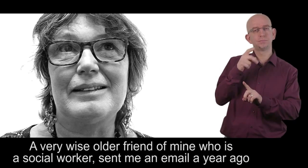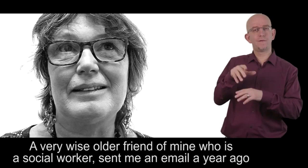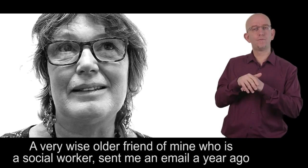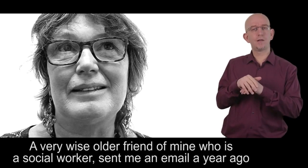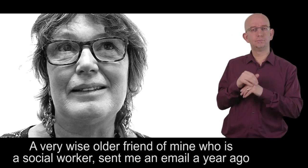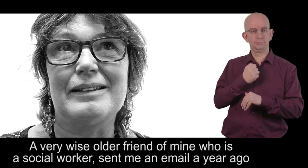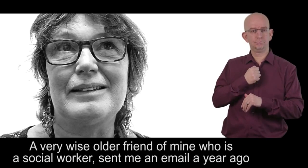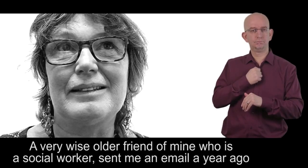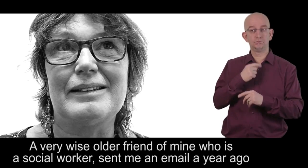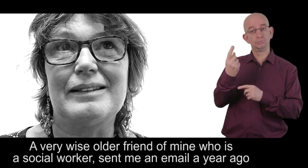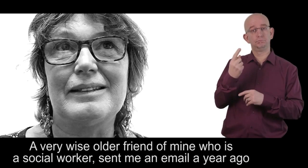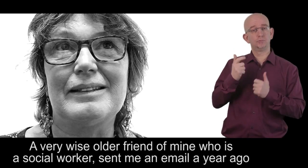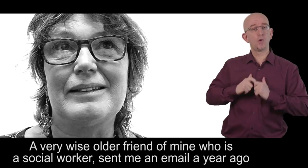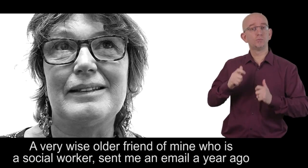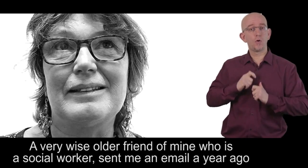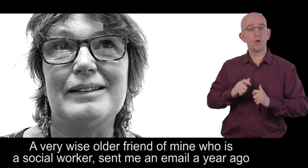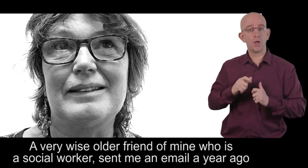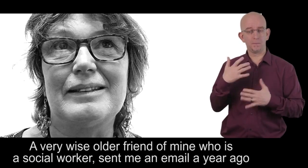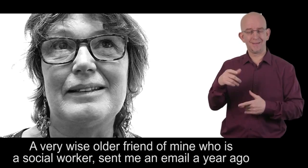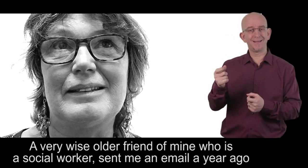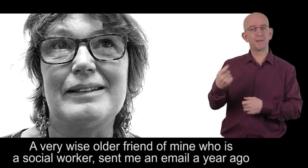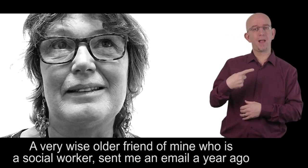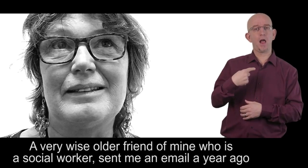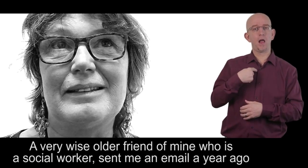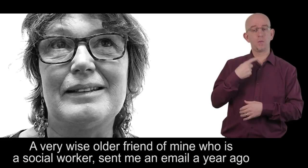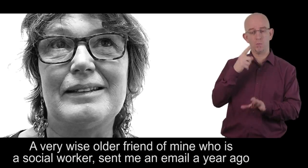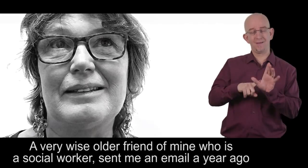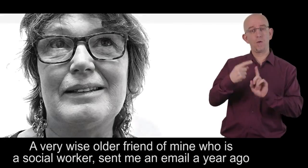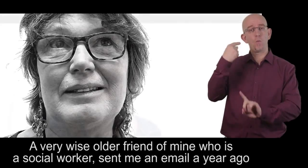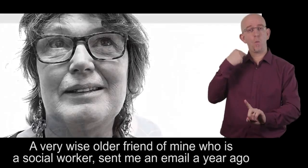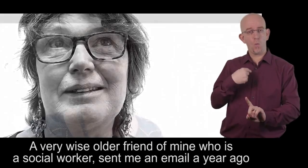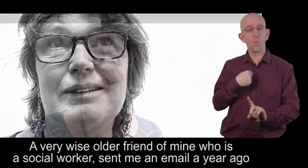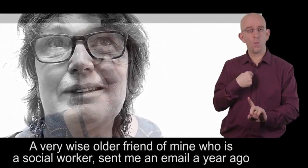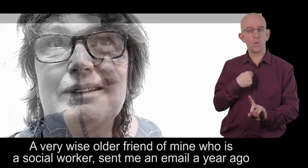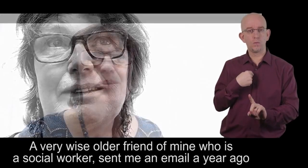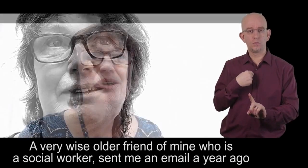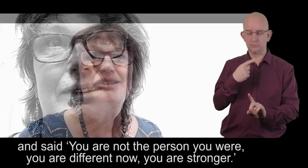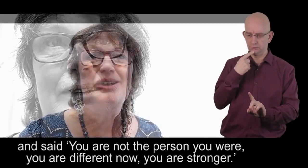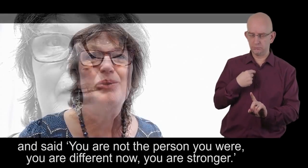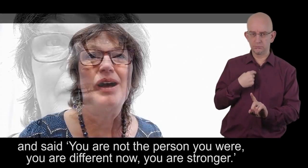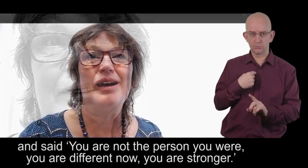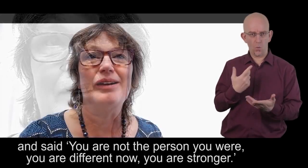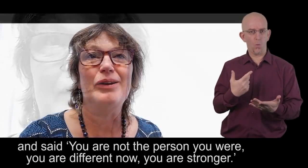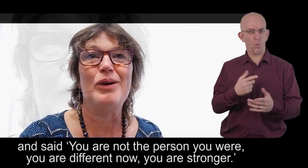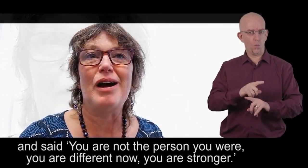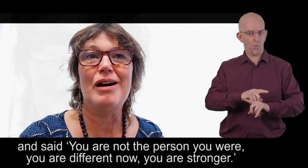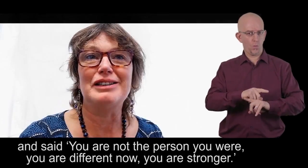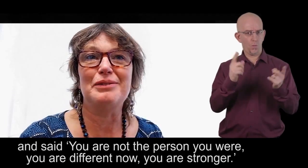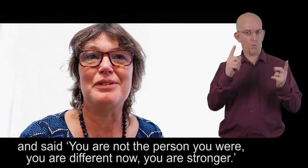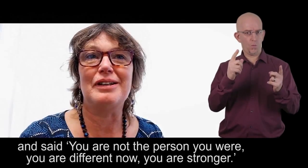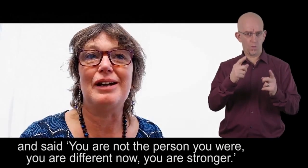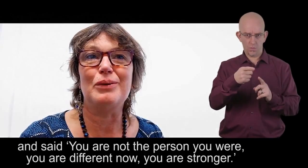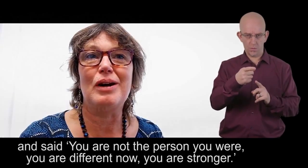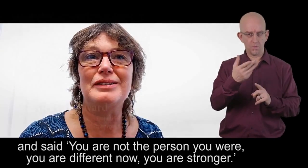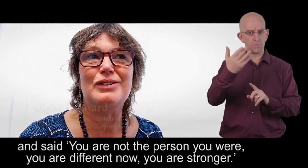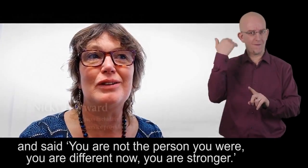friend of mine who's a retired social worker sent me an email a year or so ago and said you are not the person you were, you are